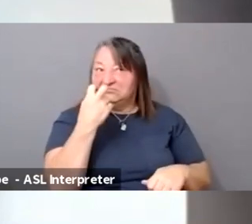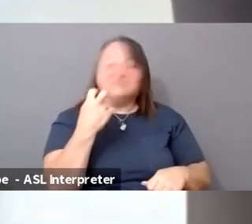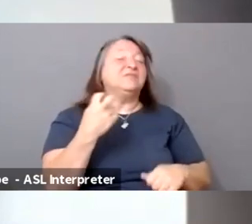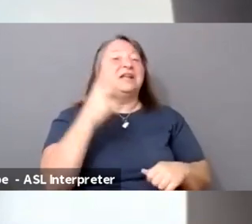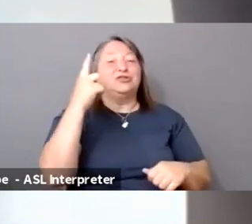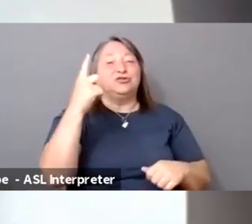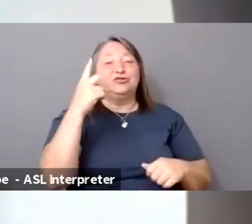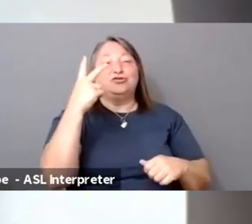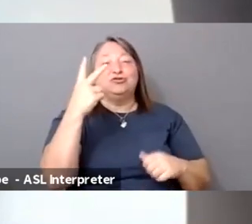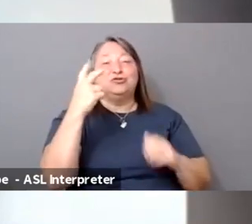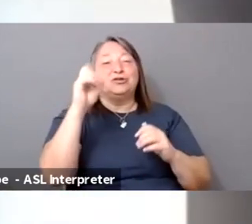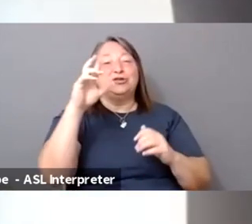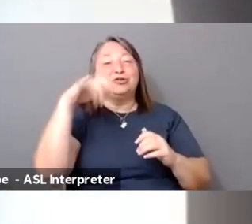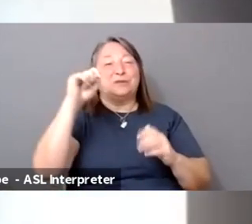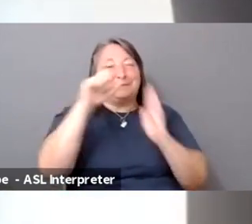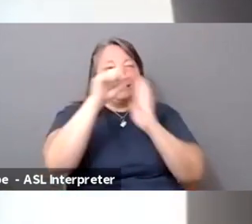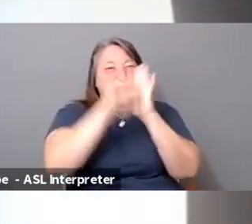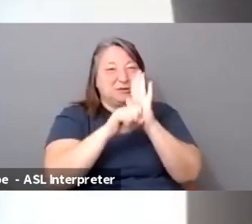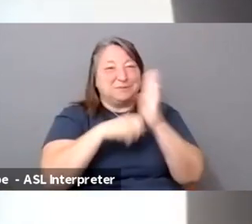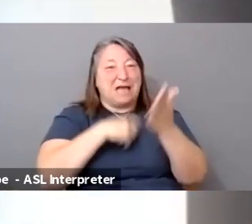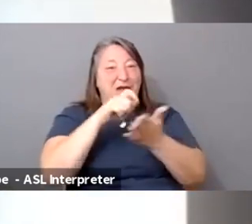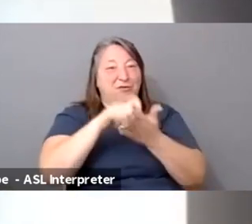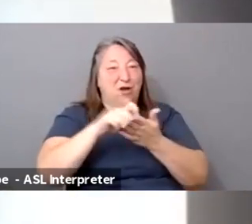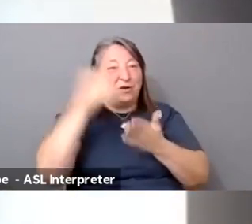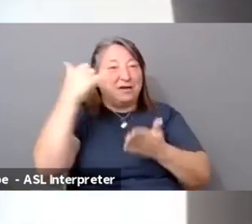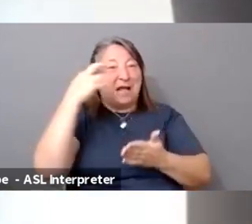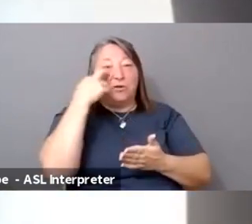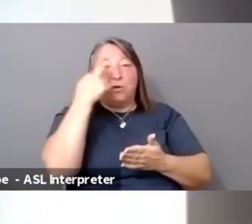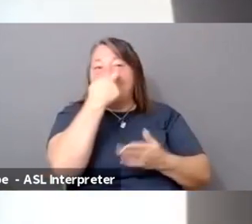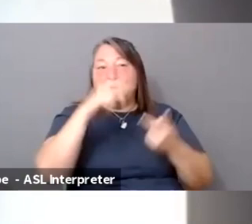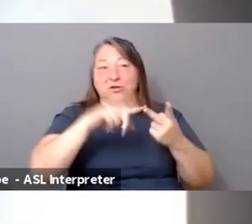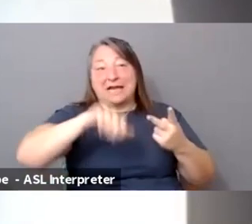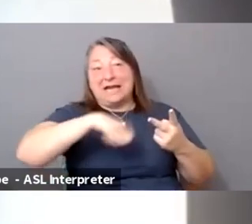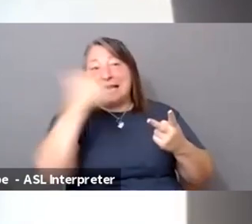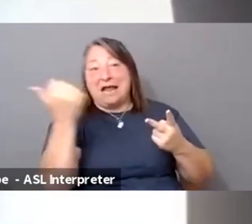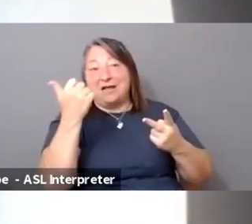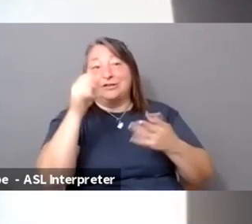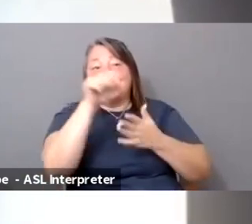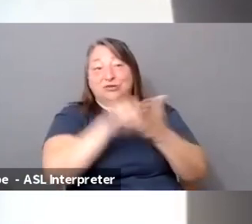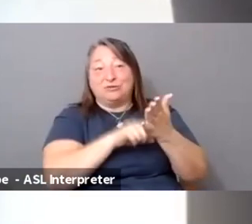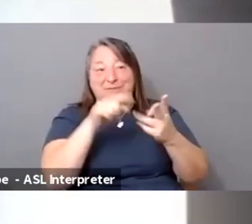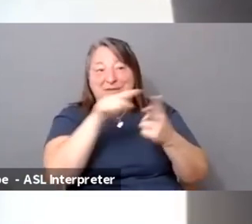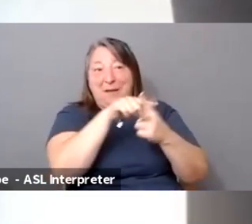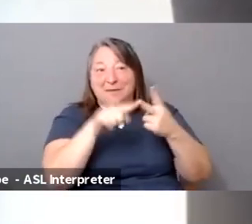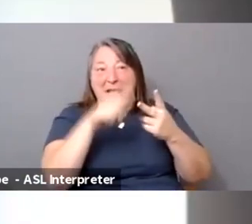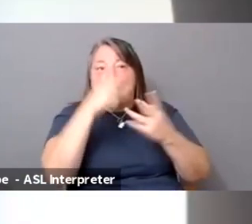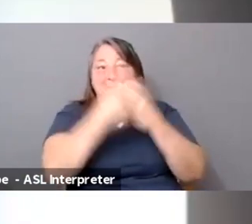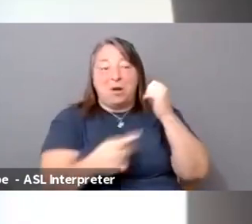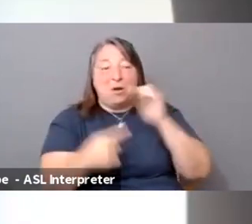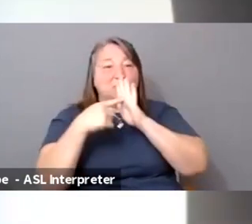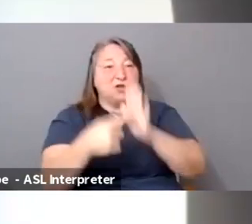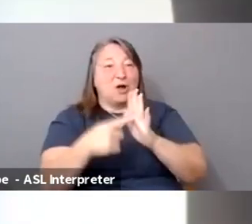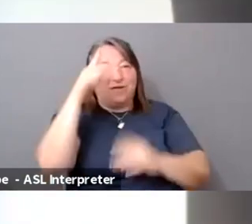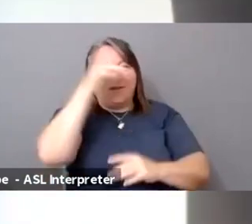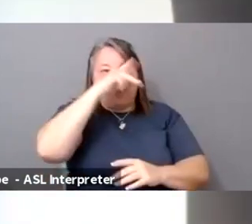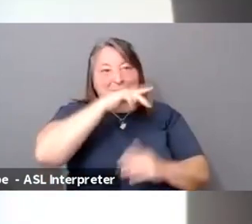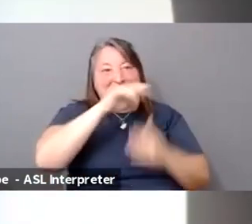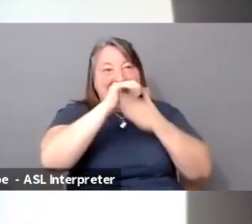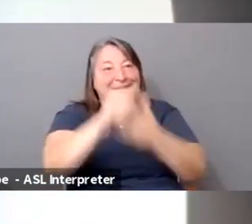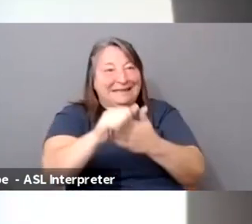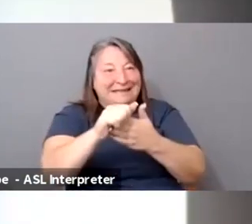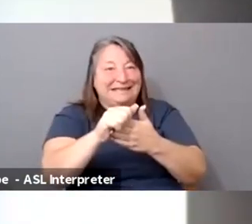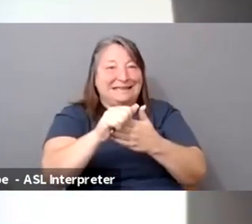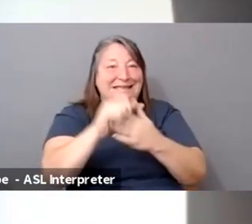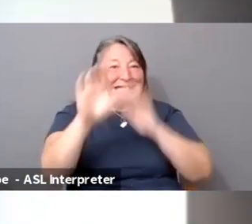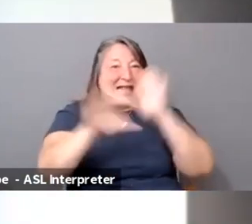in my career were Yellow Rose and another script, which I'm coming back to now, both featured Filipino leads. And in